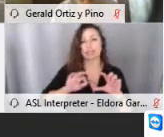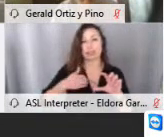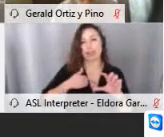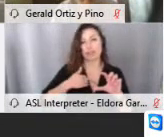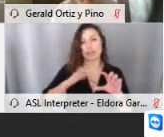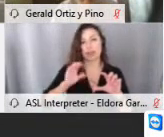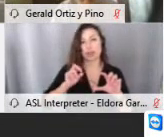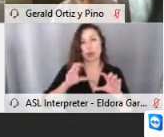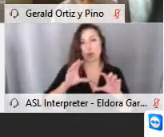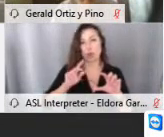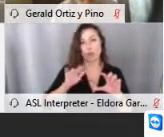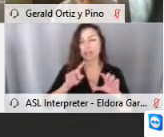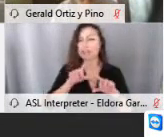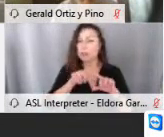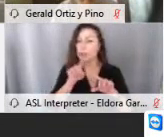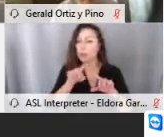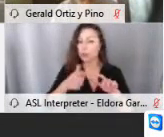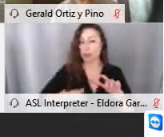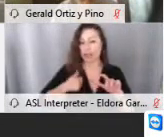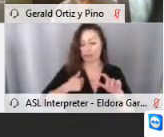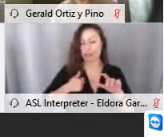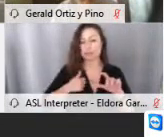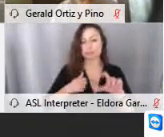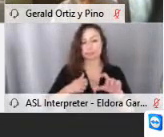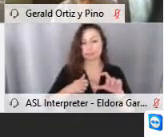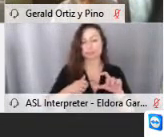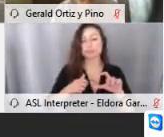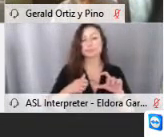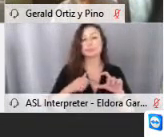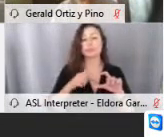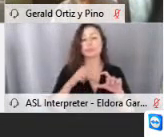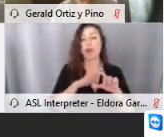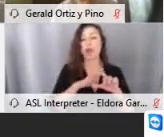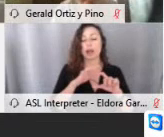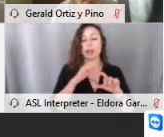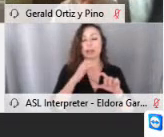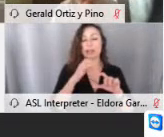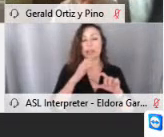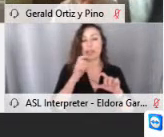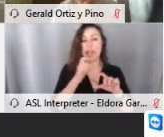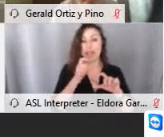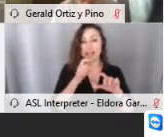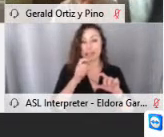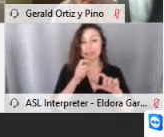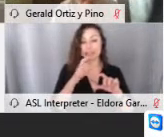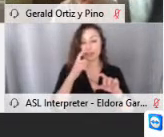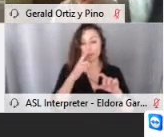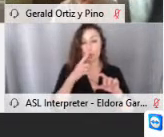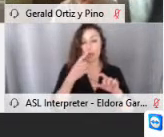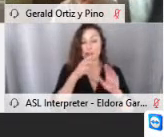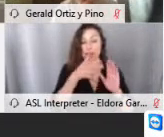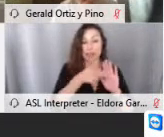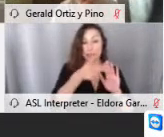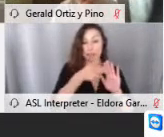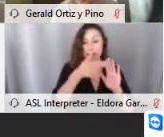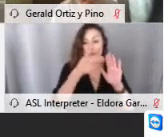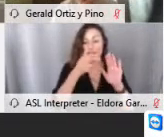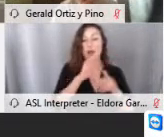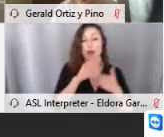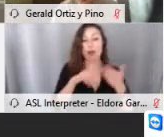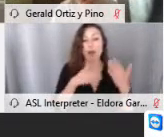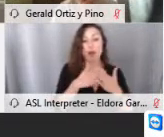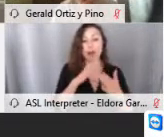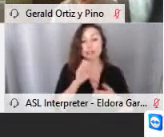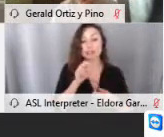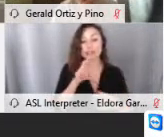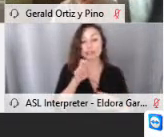COVID depending on where you live. And on the x-axis, the labeling each of the bars, we've taken all the